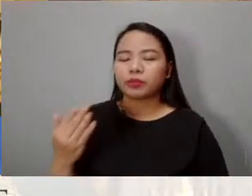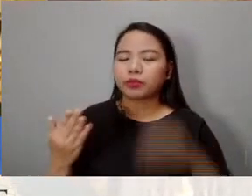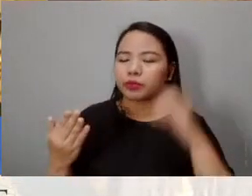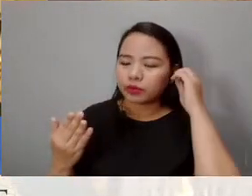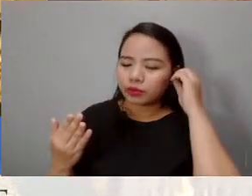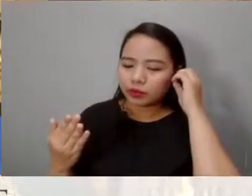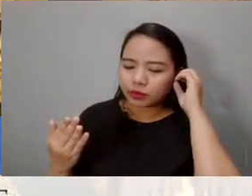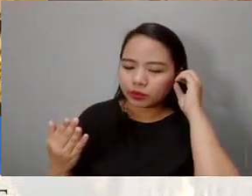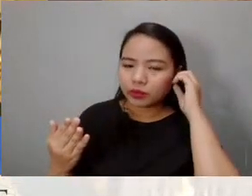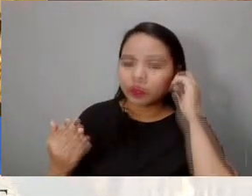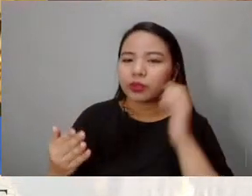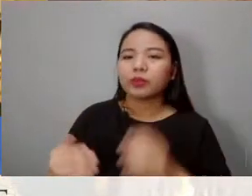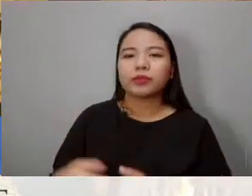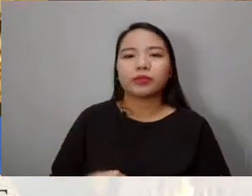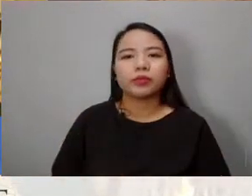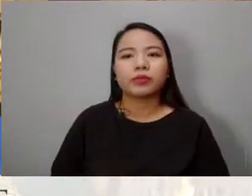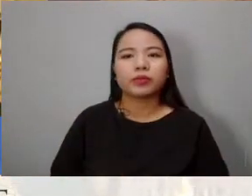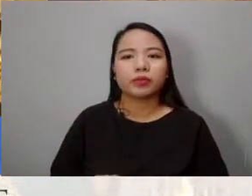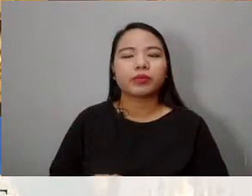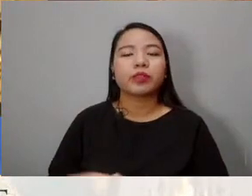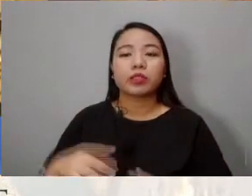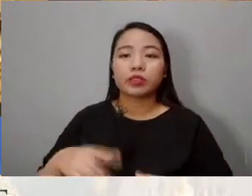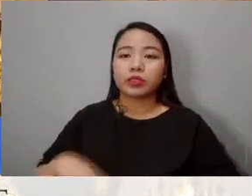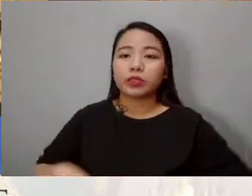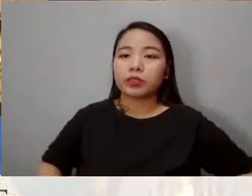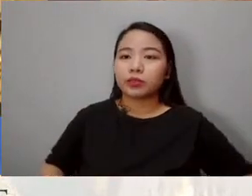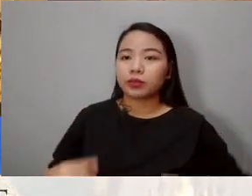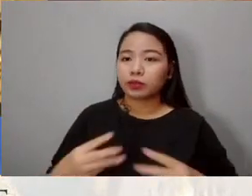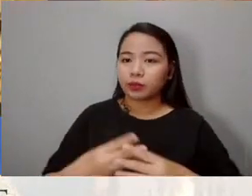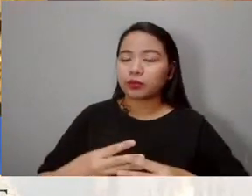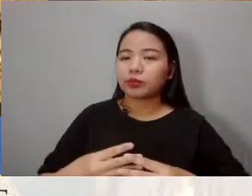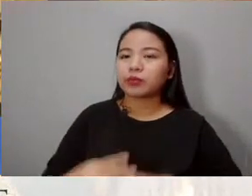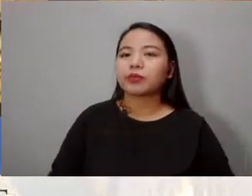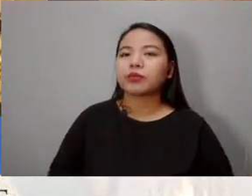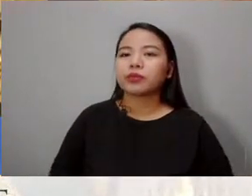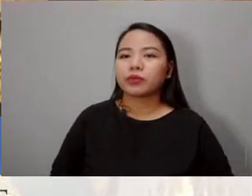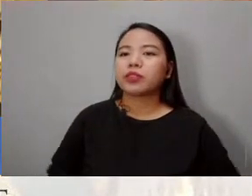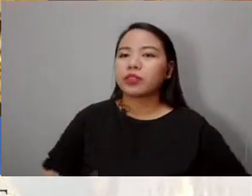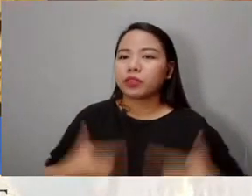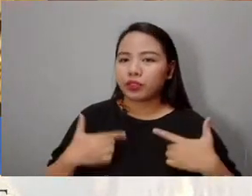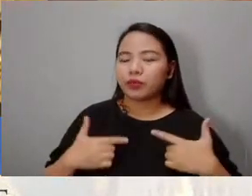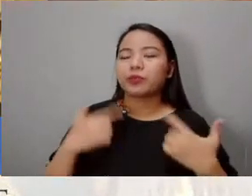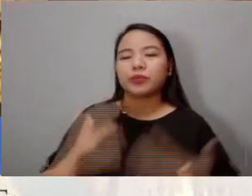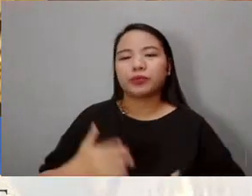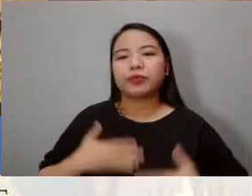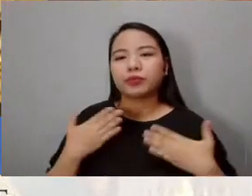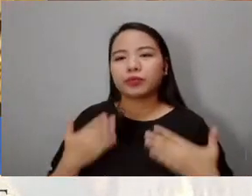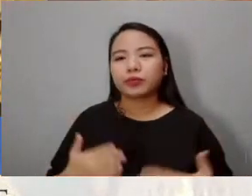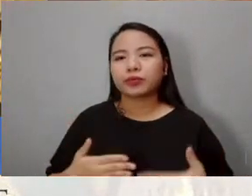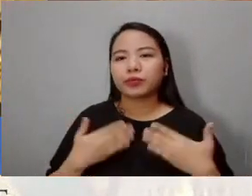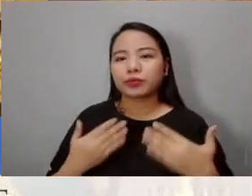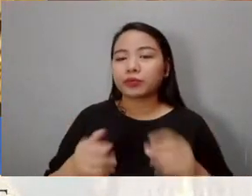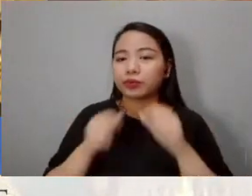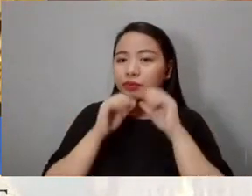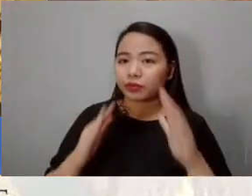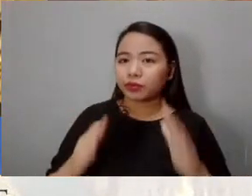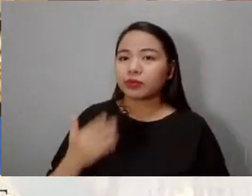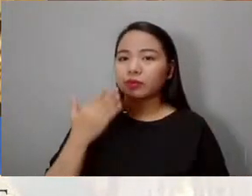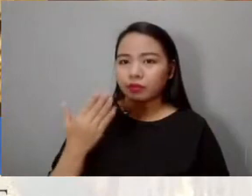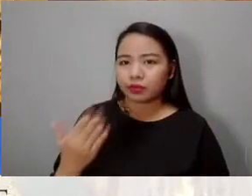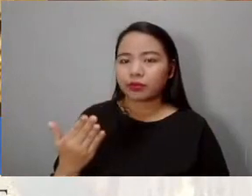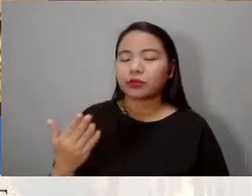ears. The infant in my womb leaped for joy. Blessed are you who